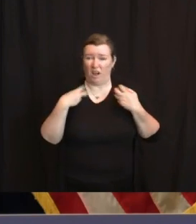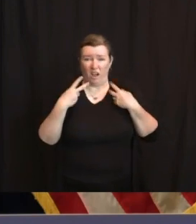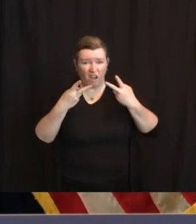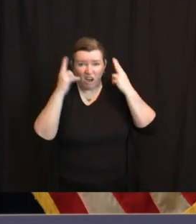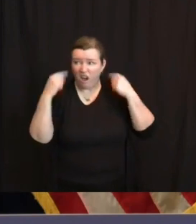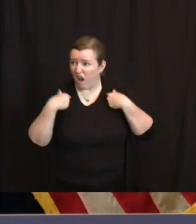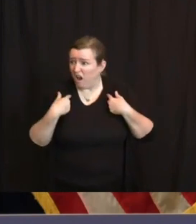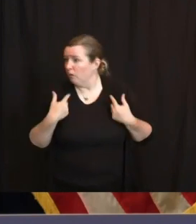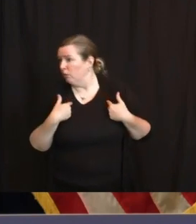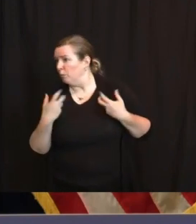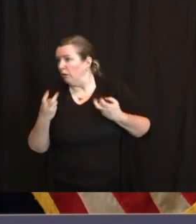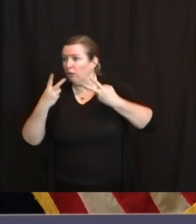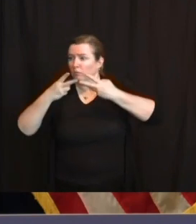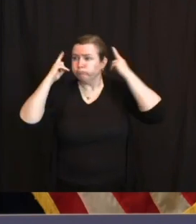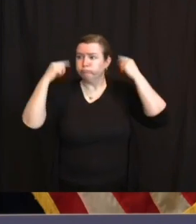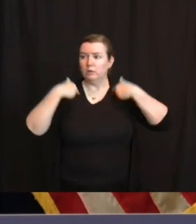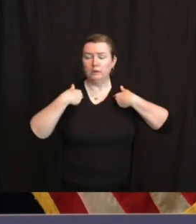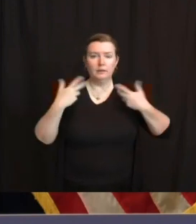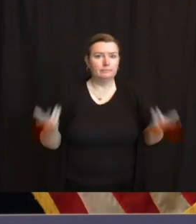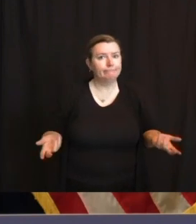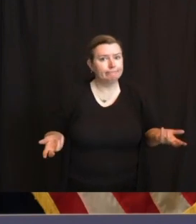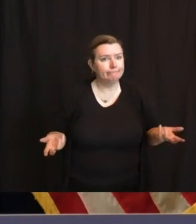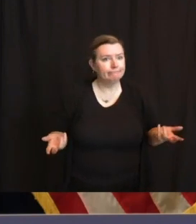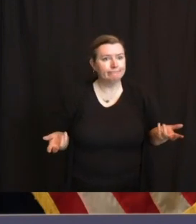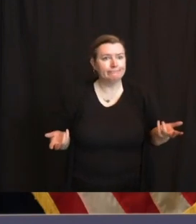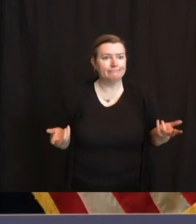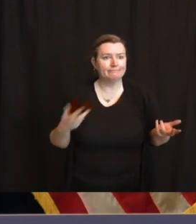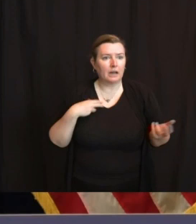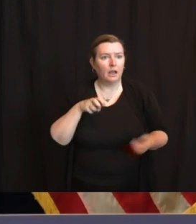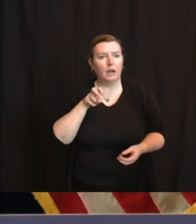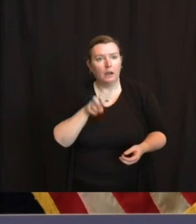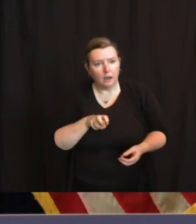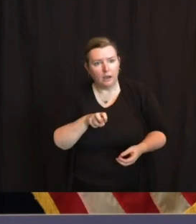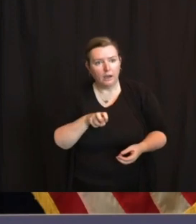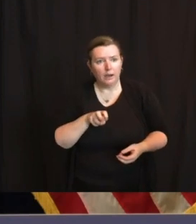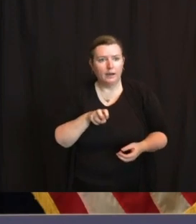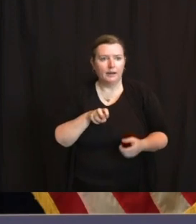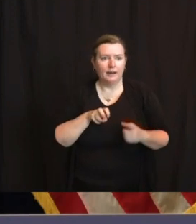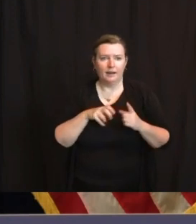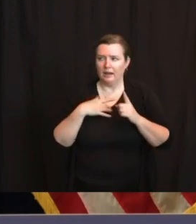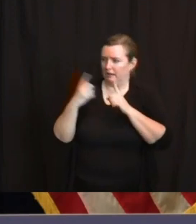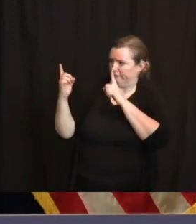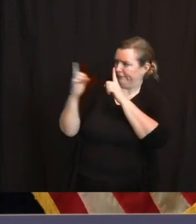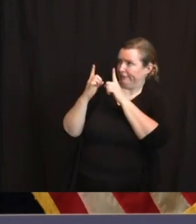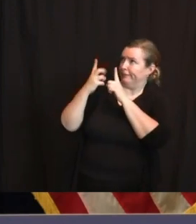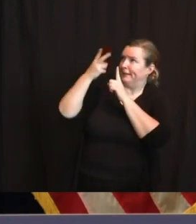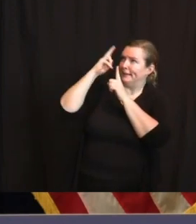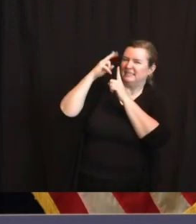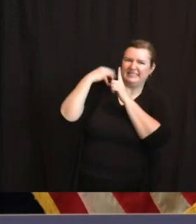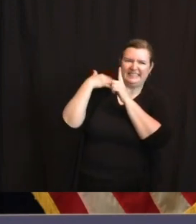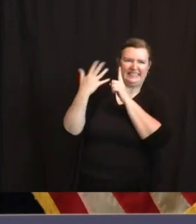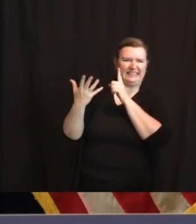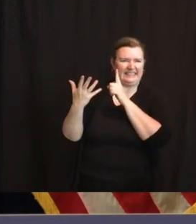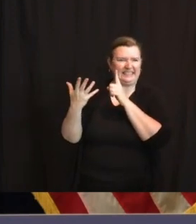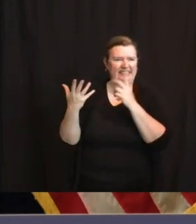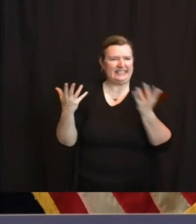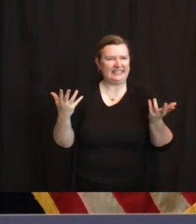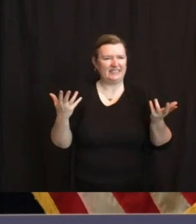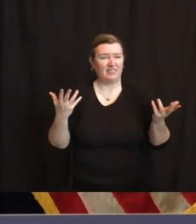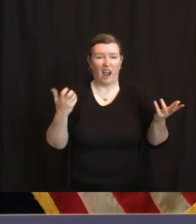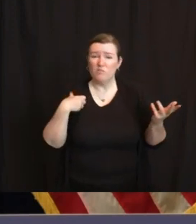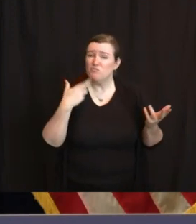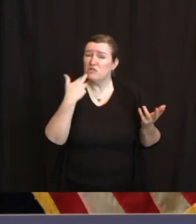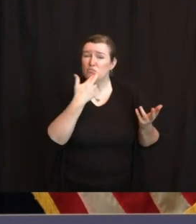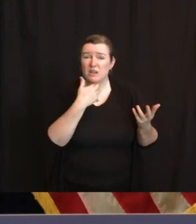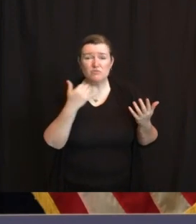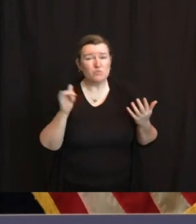but you're in very close proximity and you're sitting there. I want to open up dining as much as the next guy on the inside, but